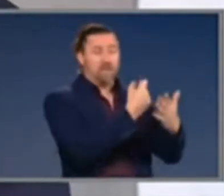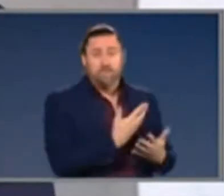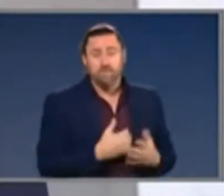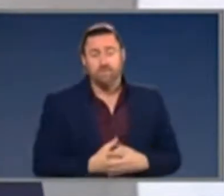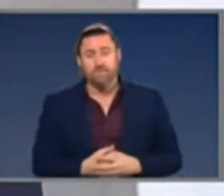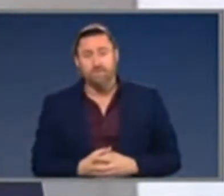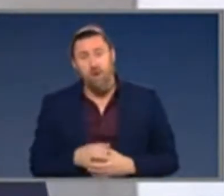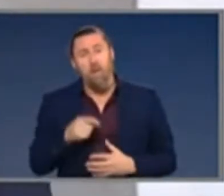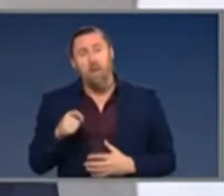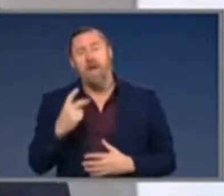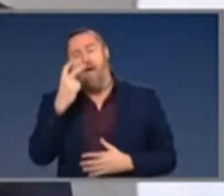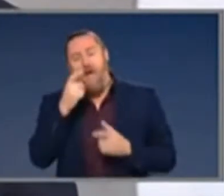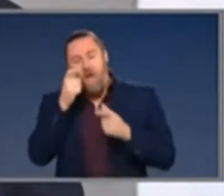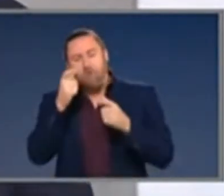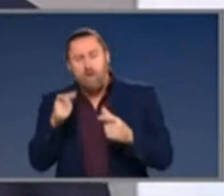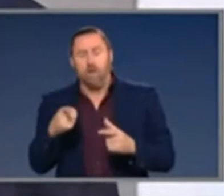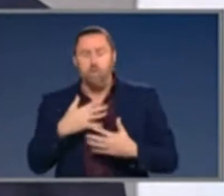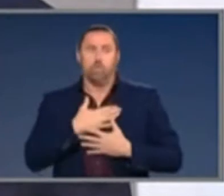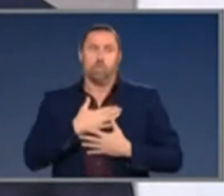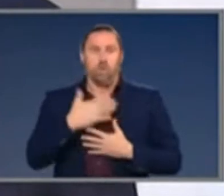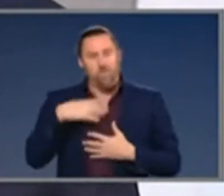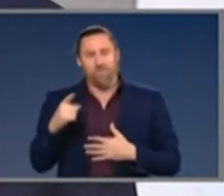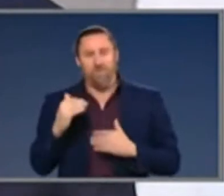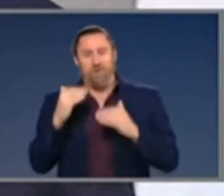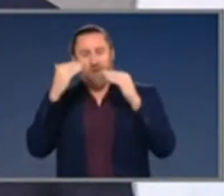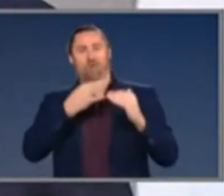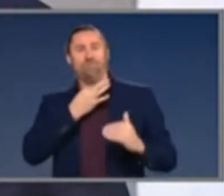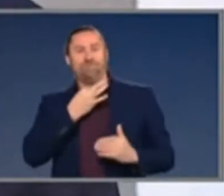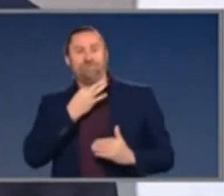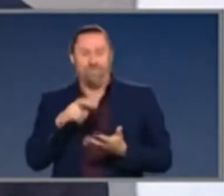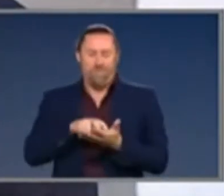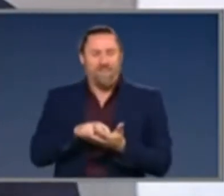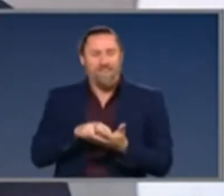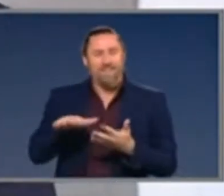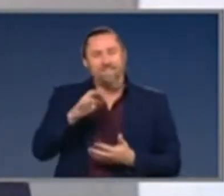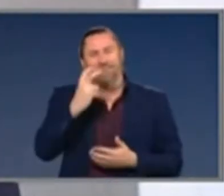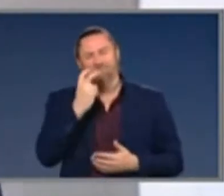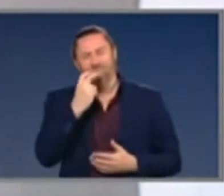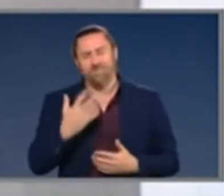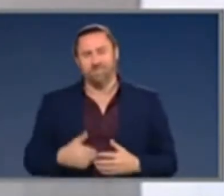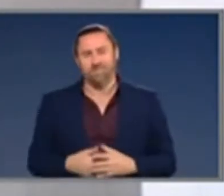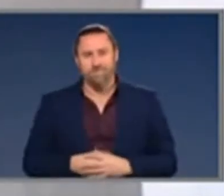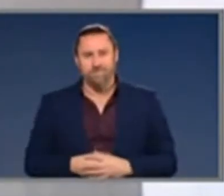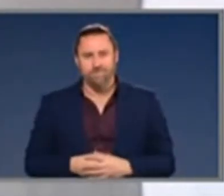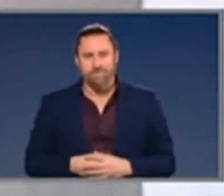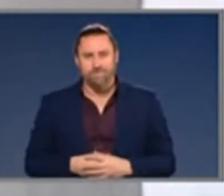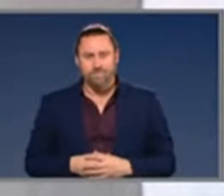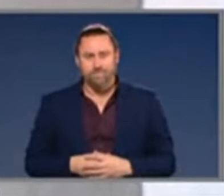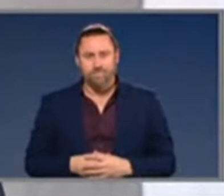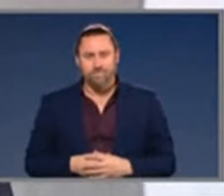implications are far more serious for those to whom they're providing that care. The actions that have been taken have been